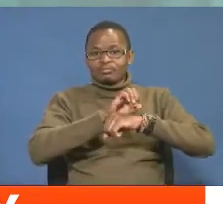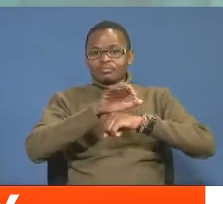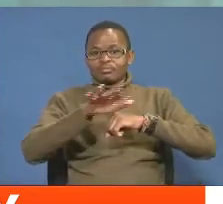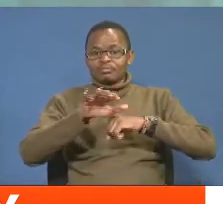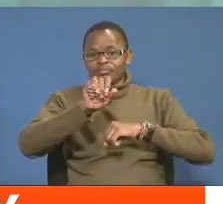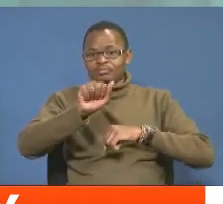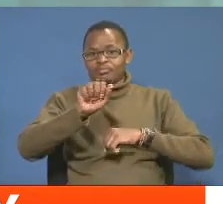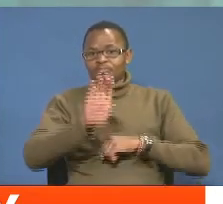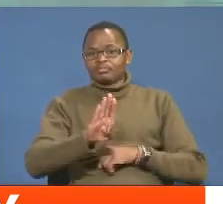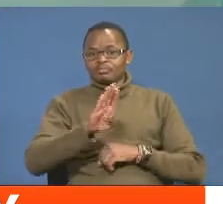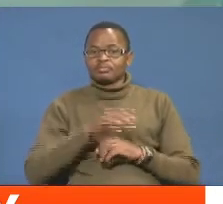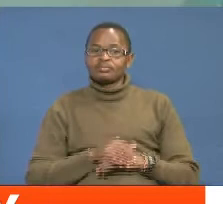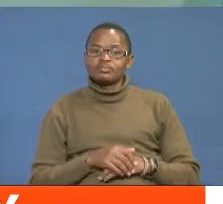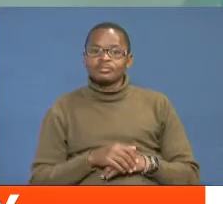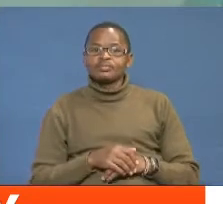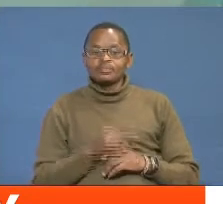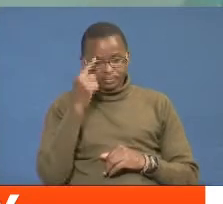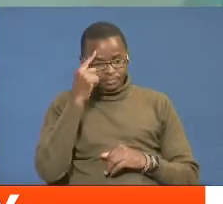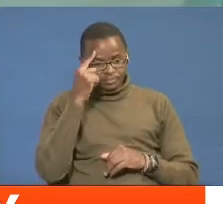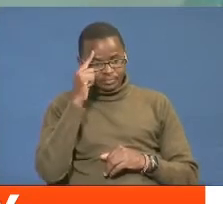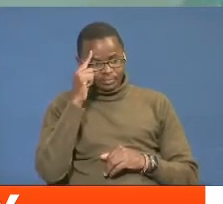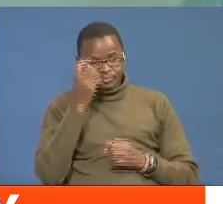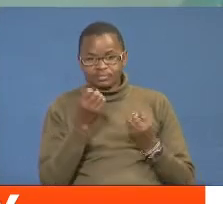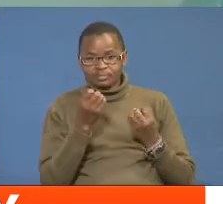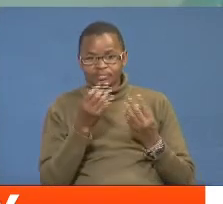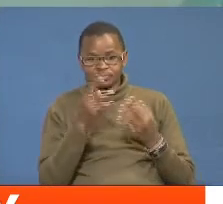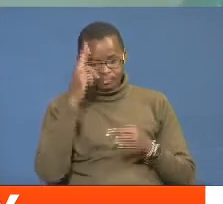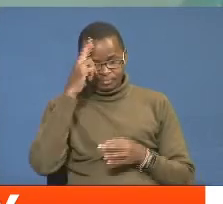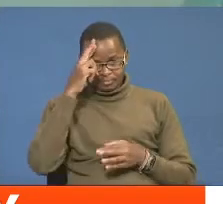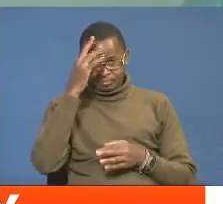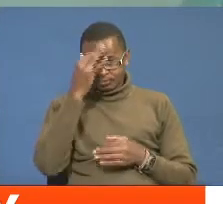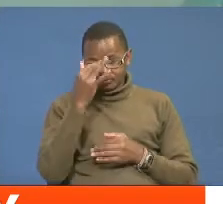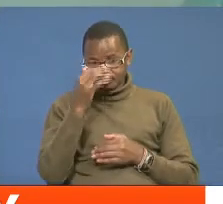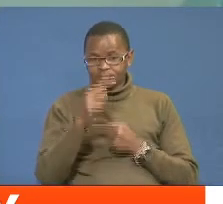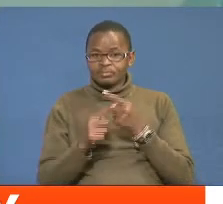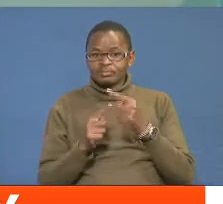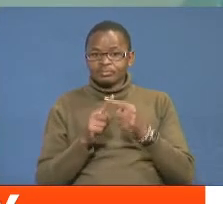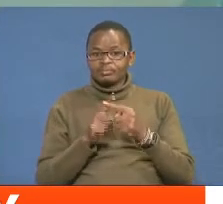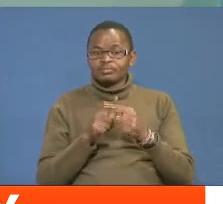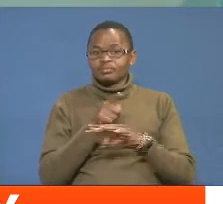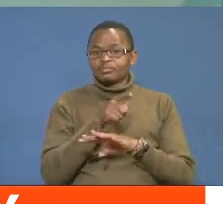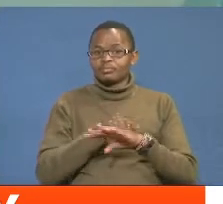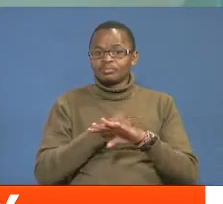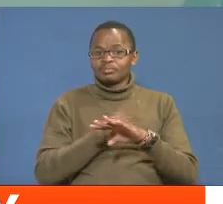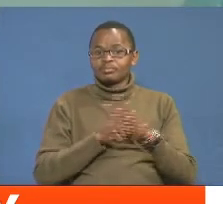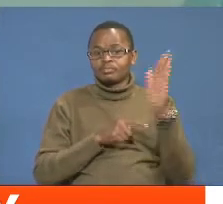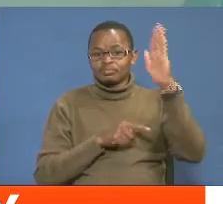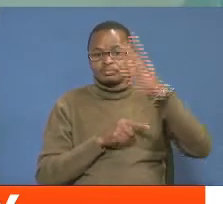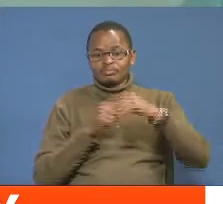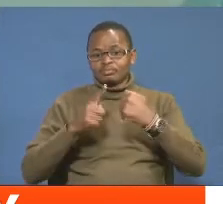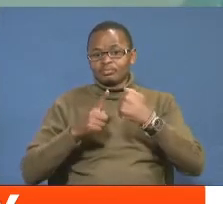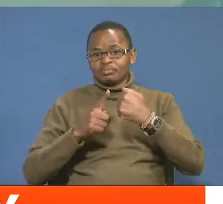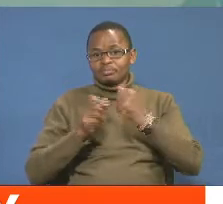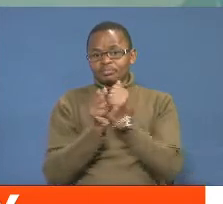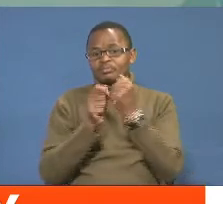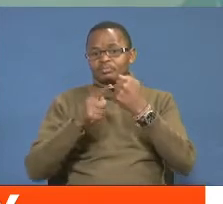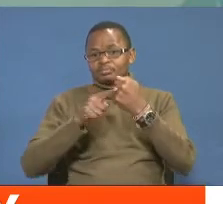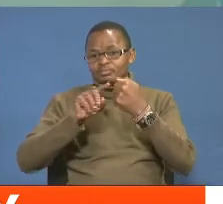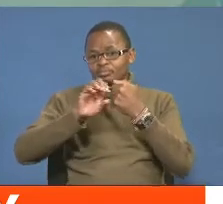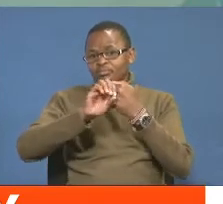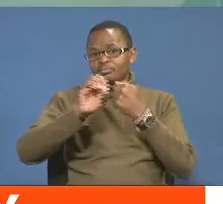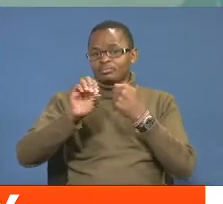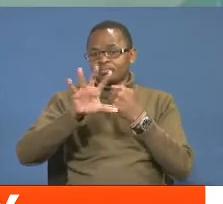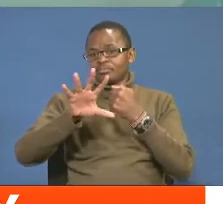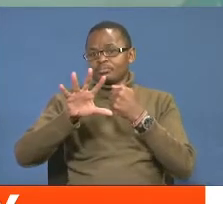COVID-19 jab? Yeah, I think there are many reasons for that. When you look at vaccination, it goes back to 1600s,